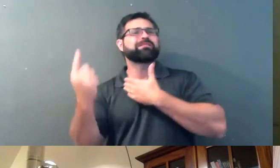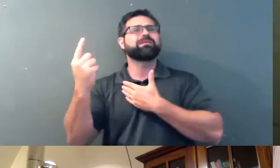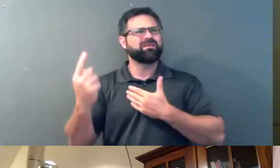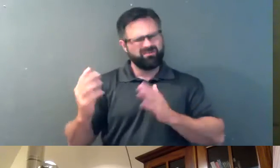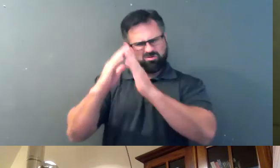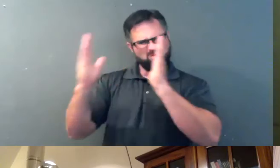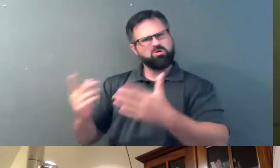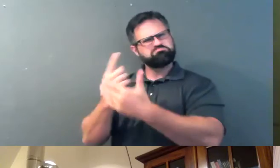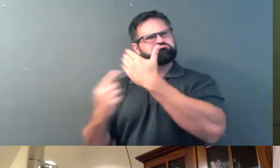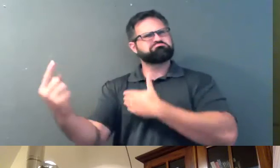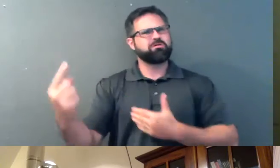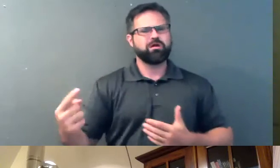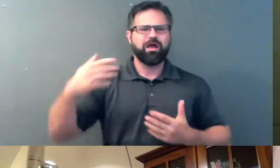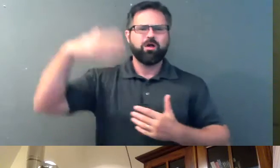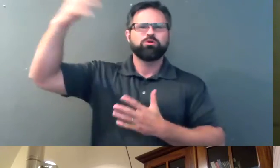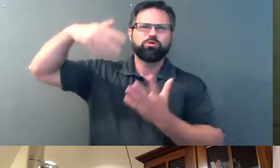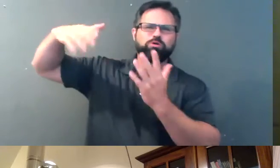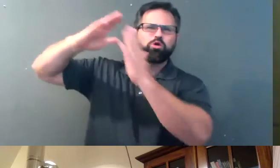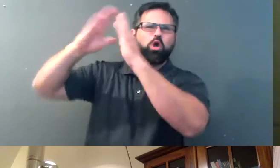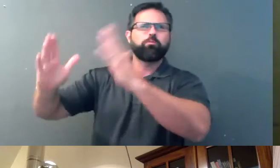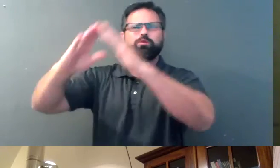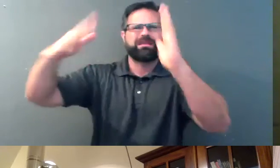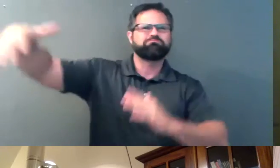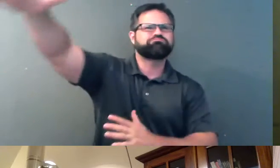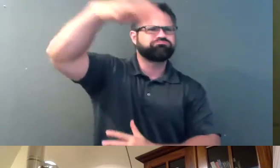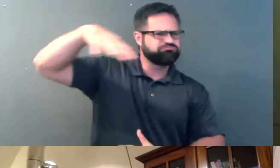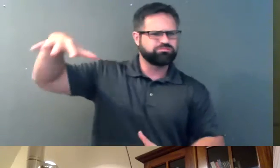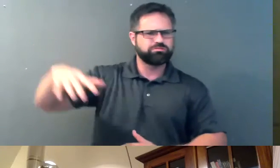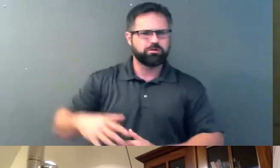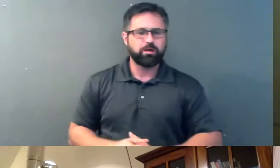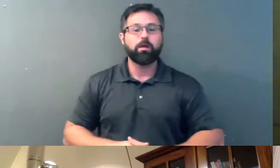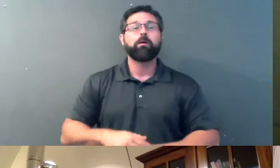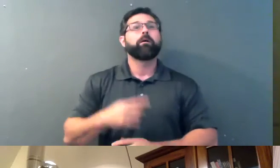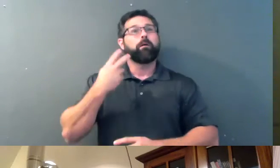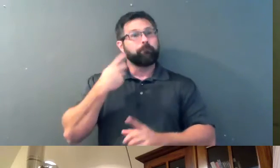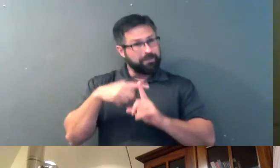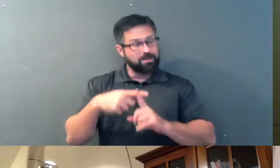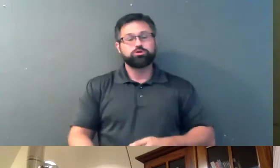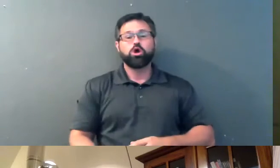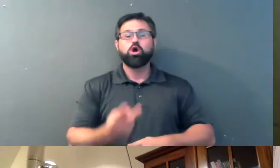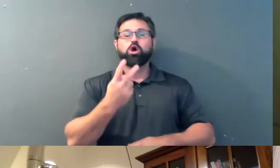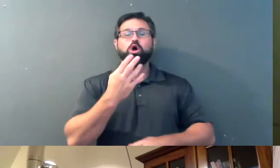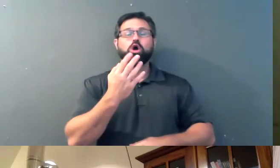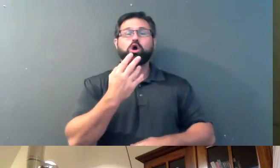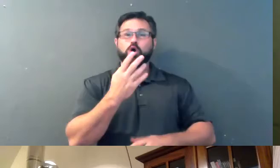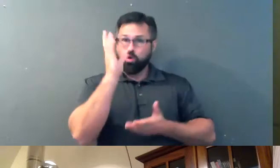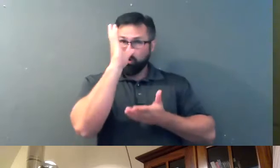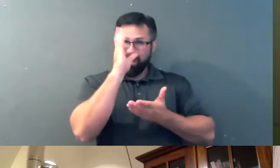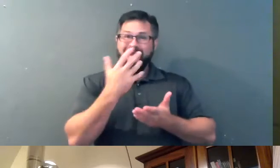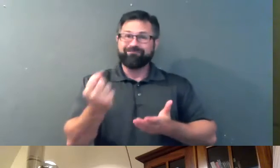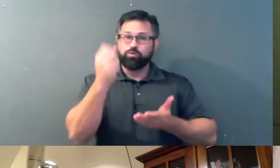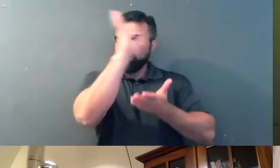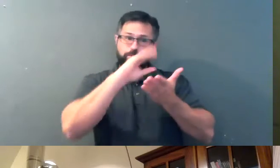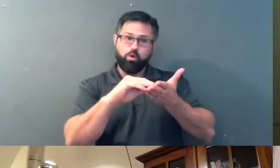reports on 2 inquiries provide the framework for further development and would be the basis of